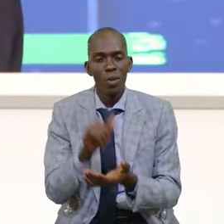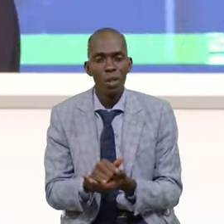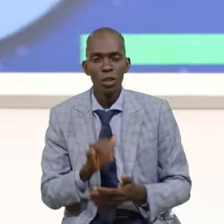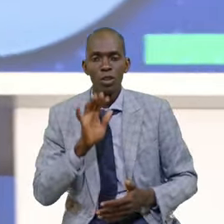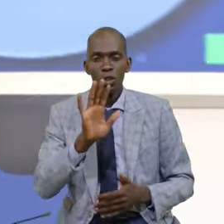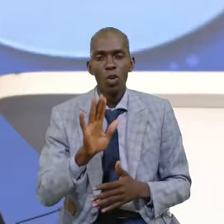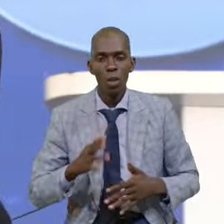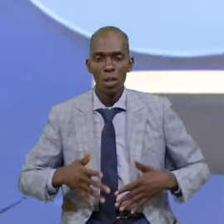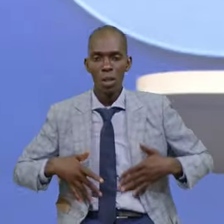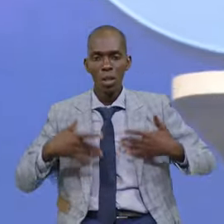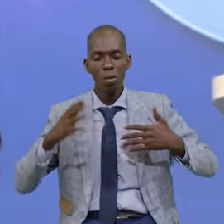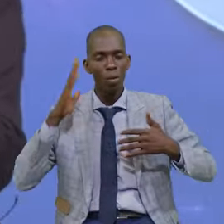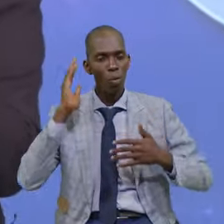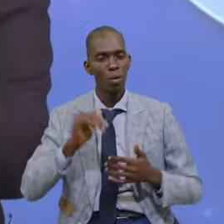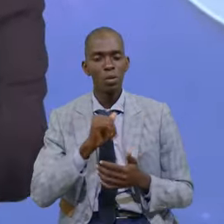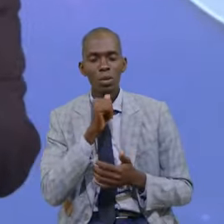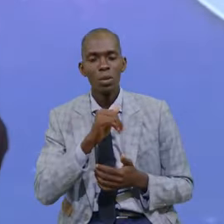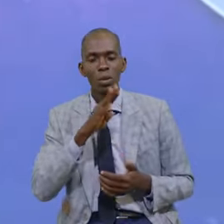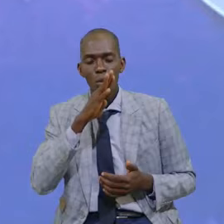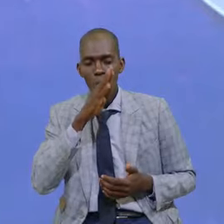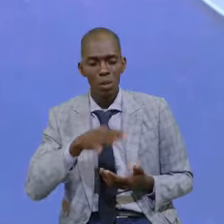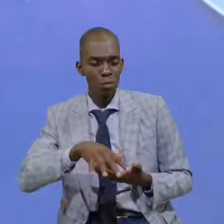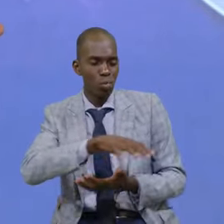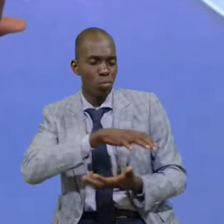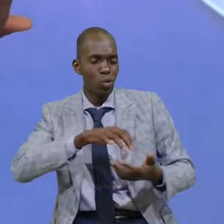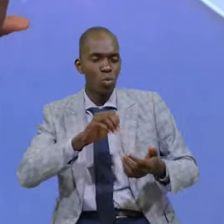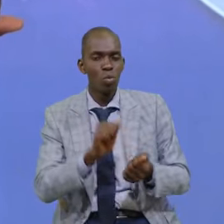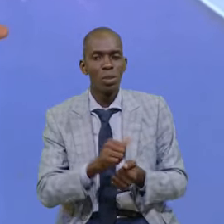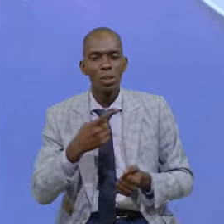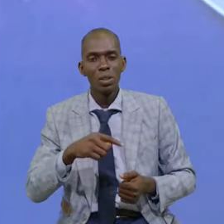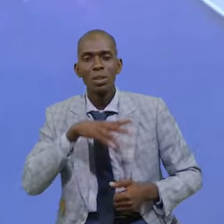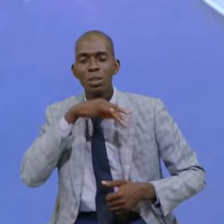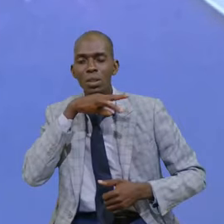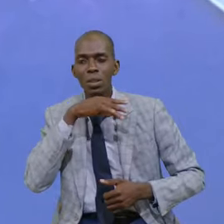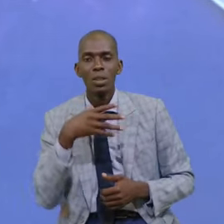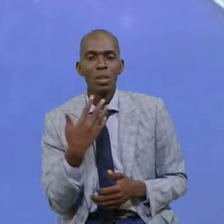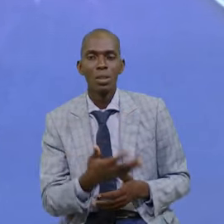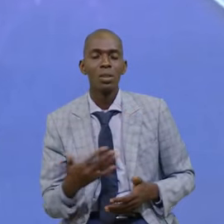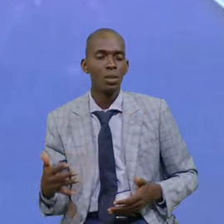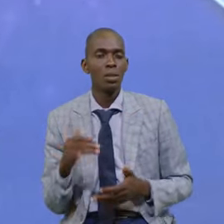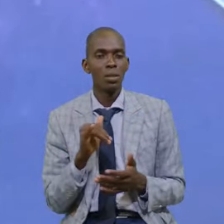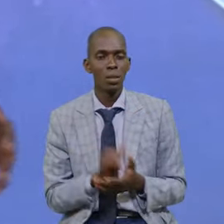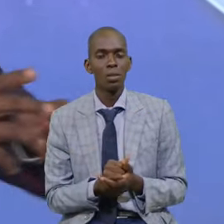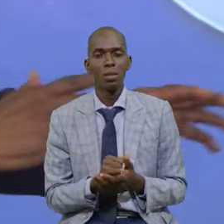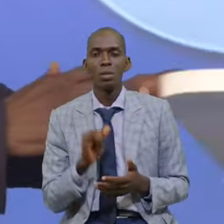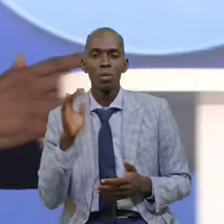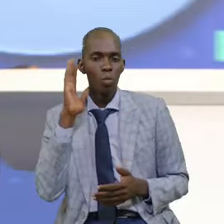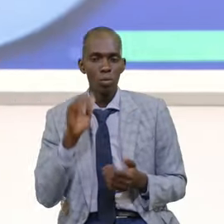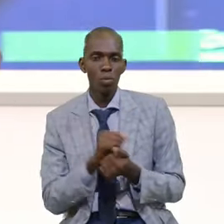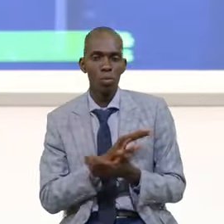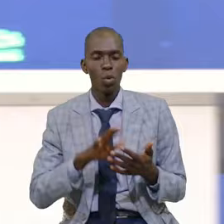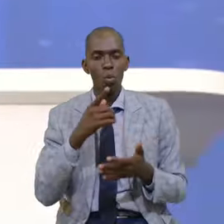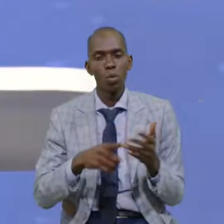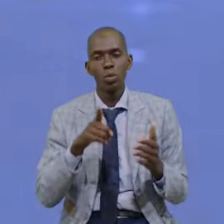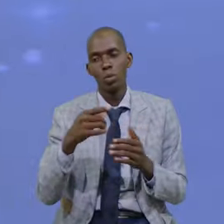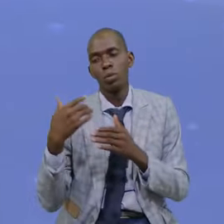not contaminate the content of the vessel you bear. So that